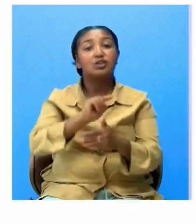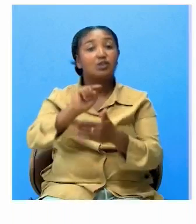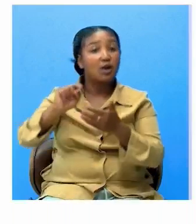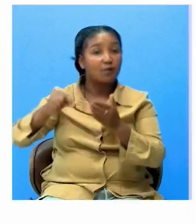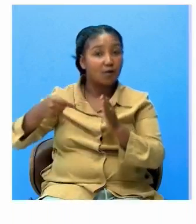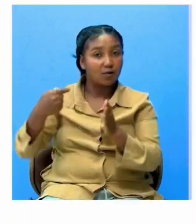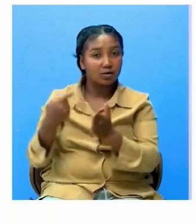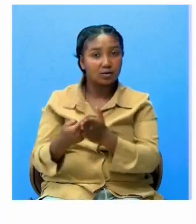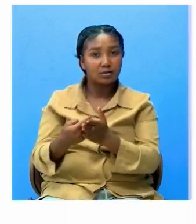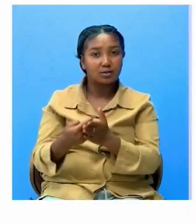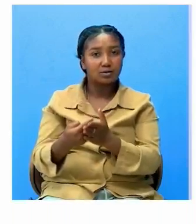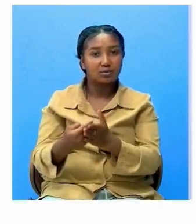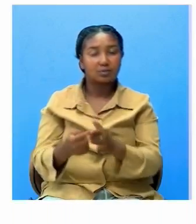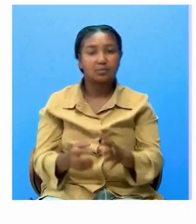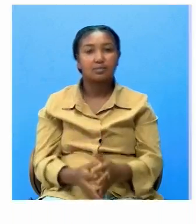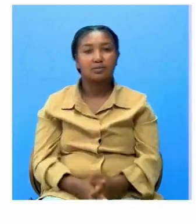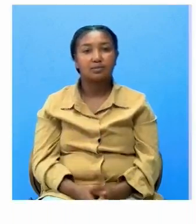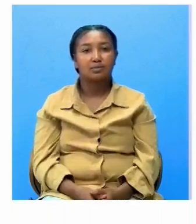Therefore,